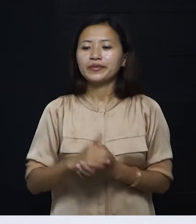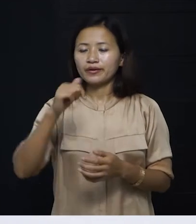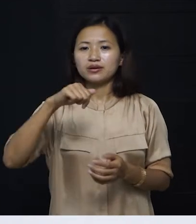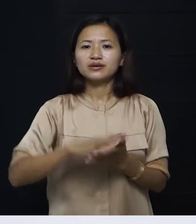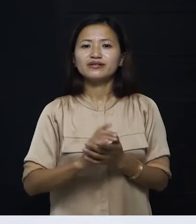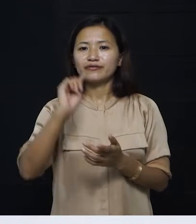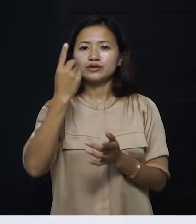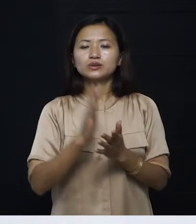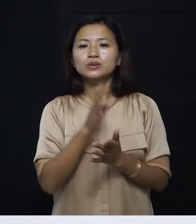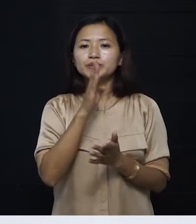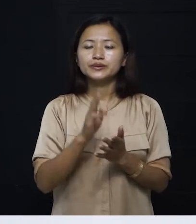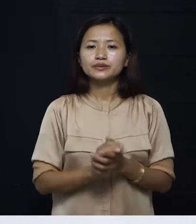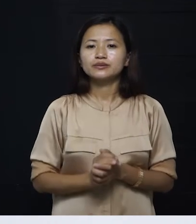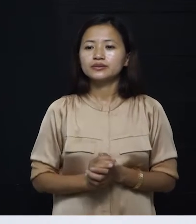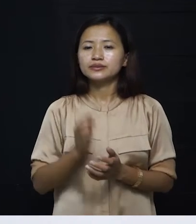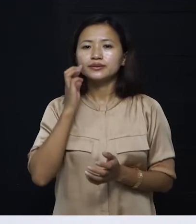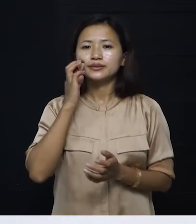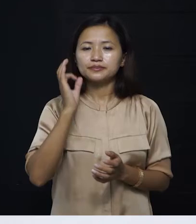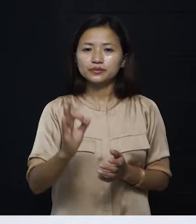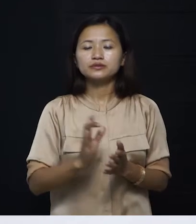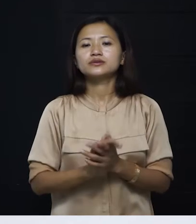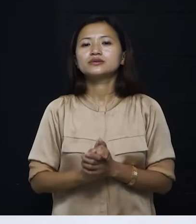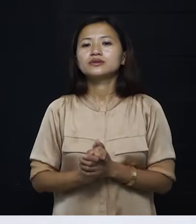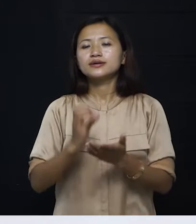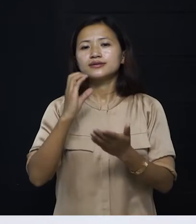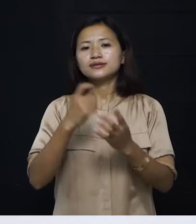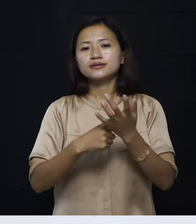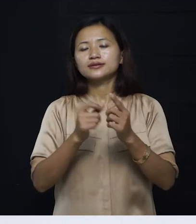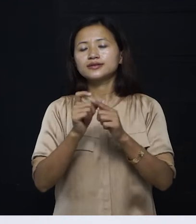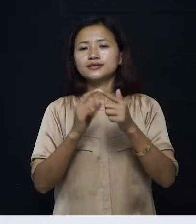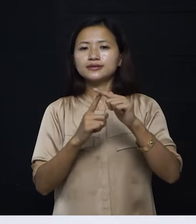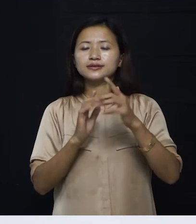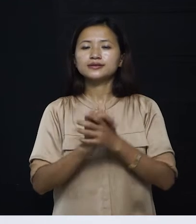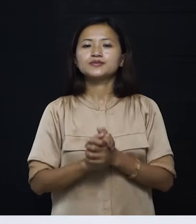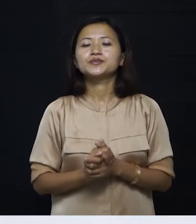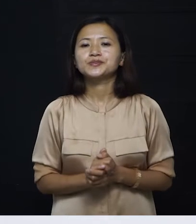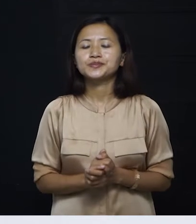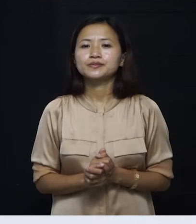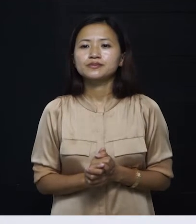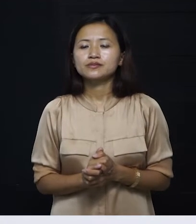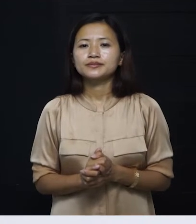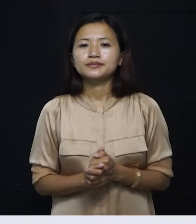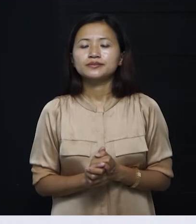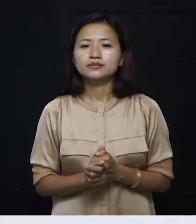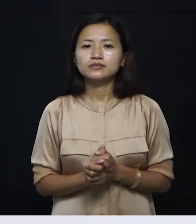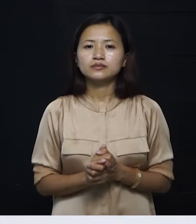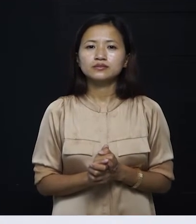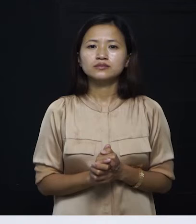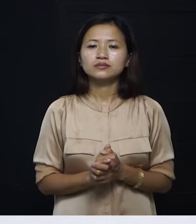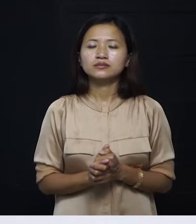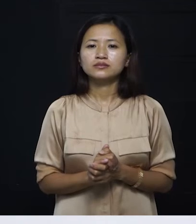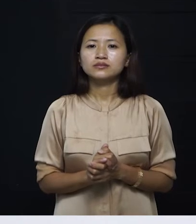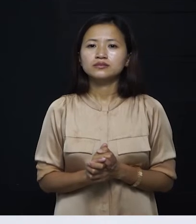here the first one will be the importance of credit. Okay, the importance of credit. Here I'm not